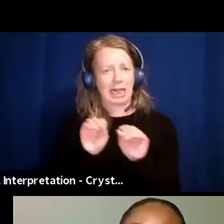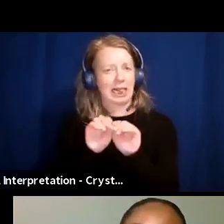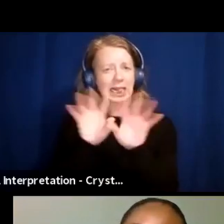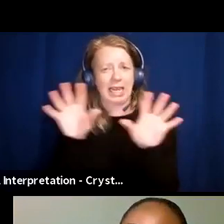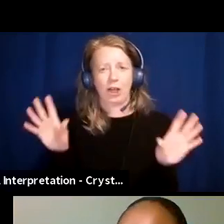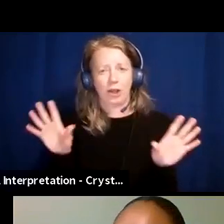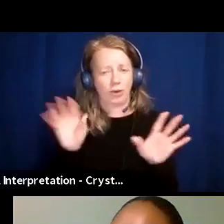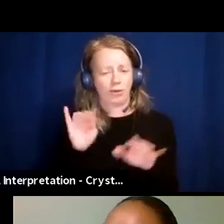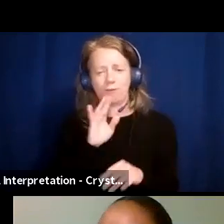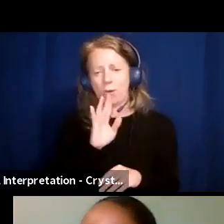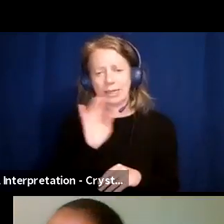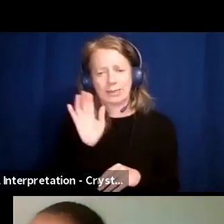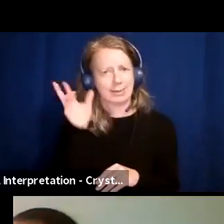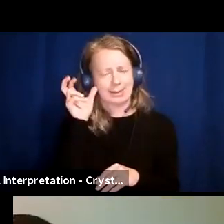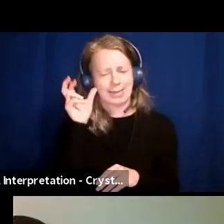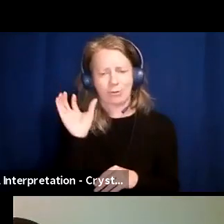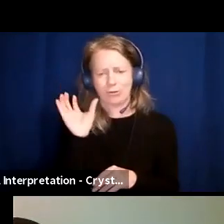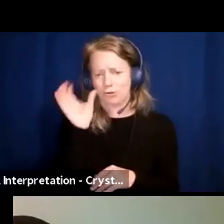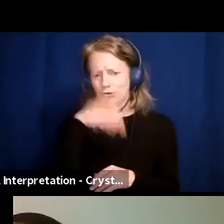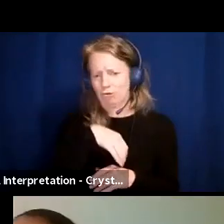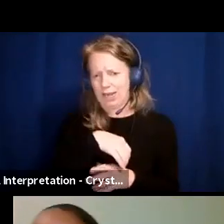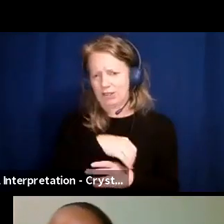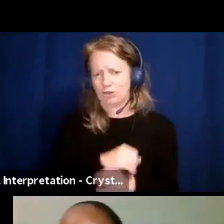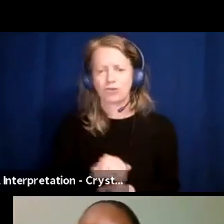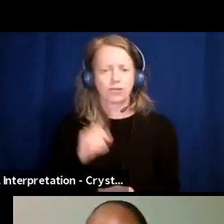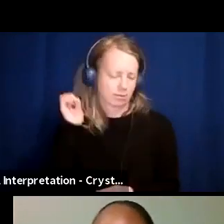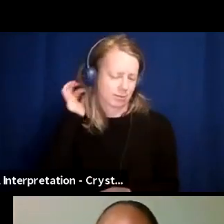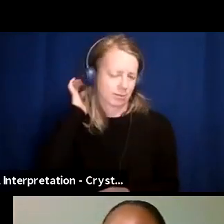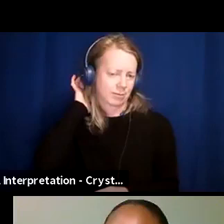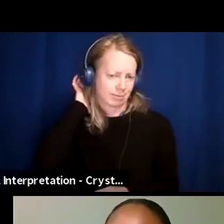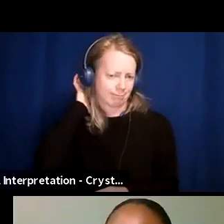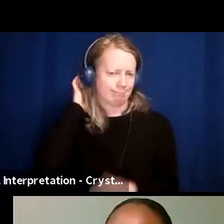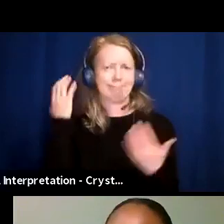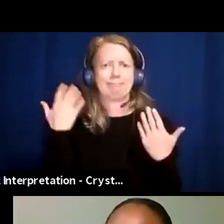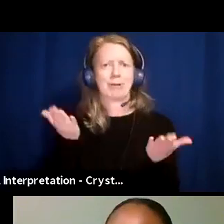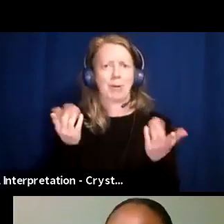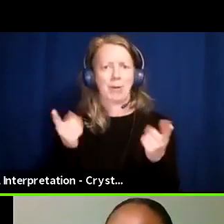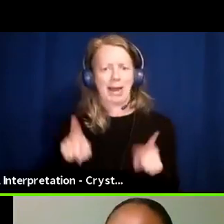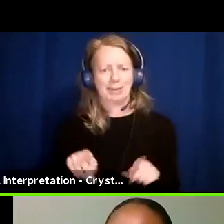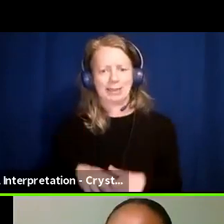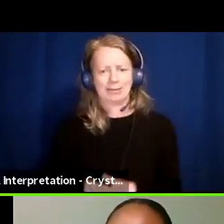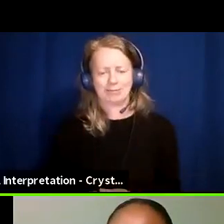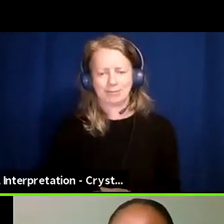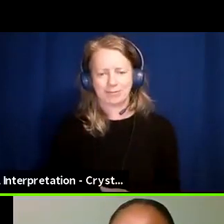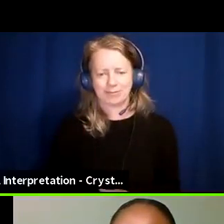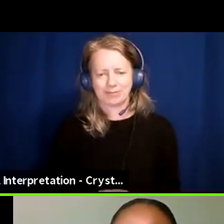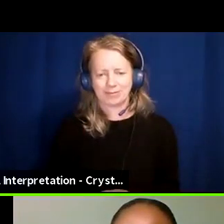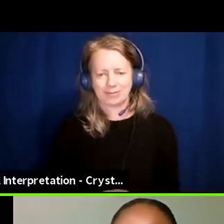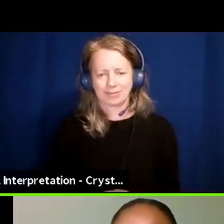know what it is, but it sounds like, I don't know.